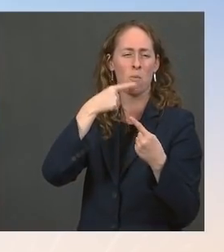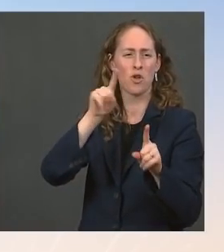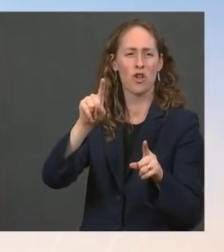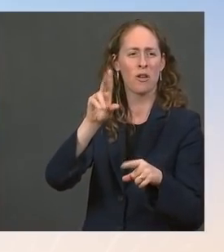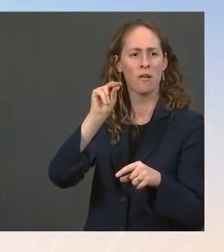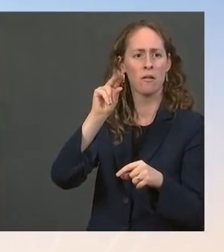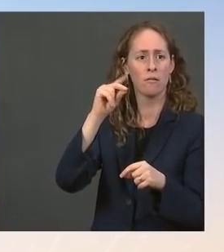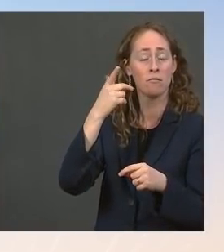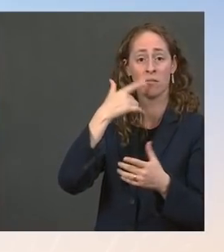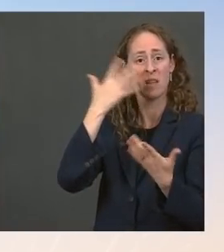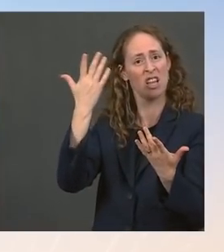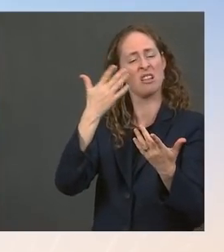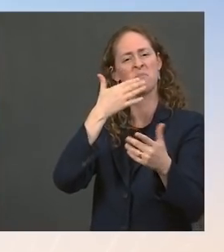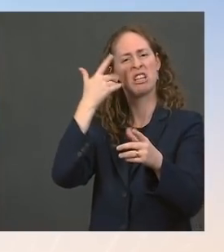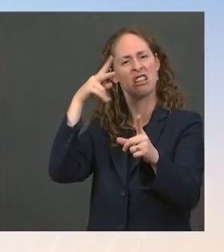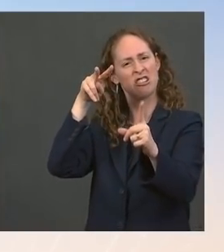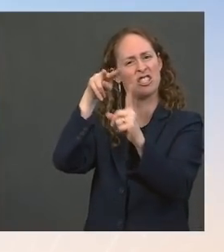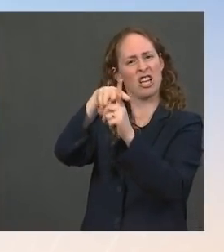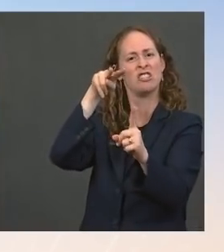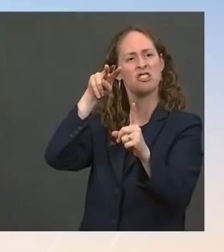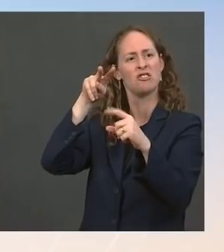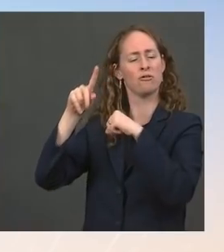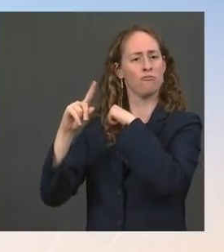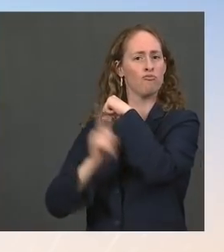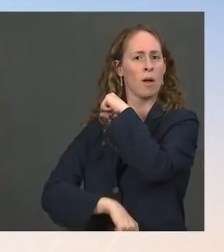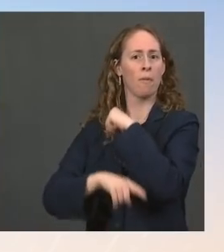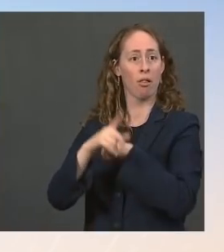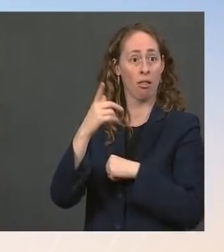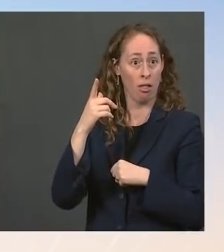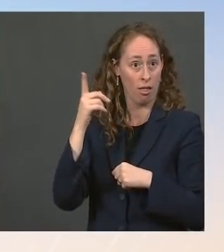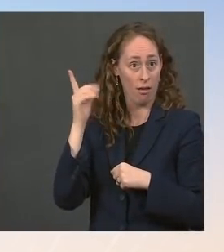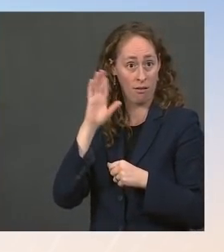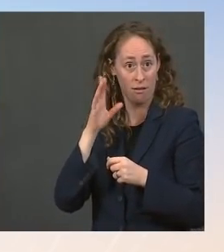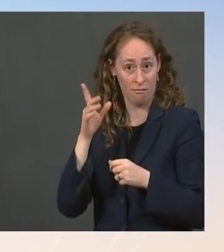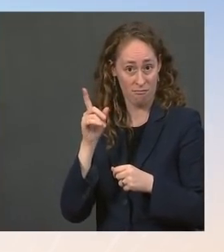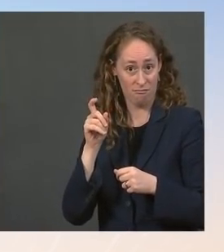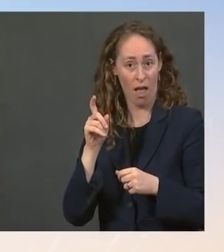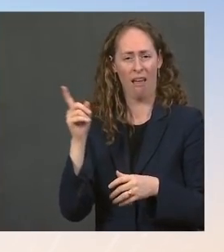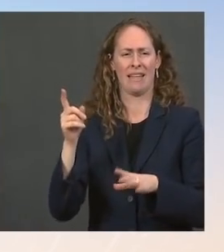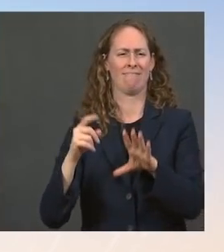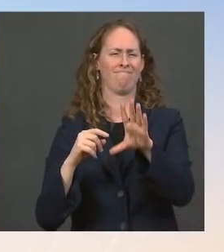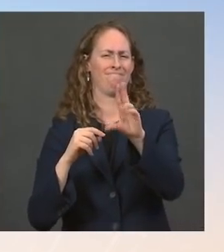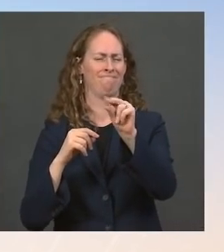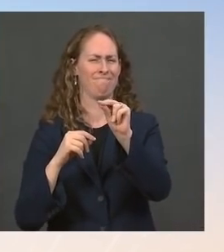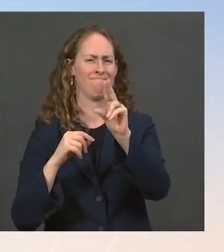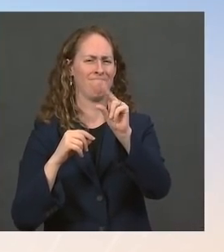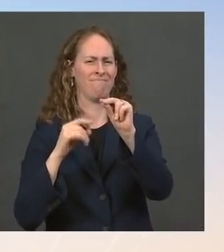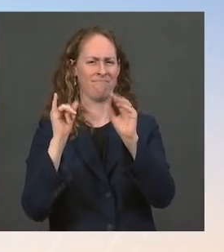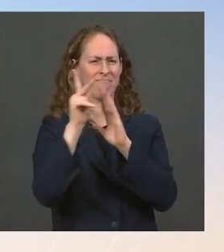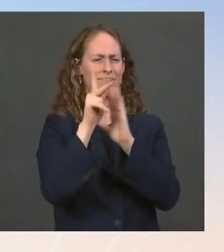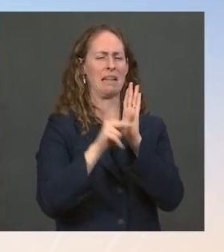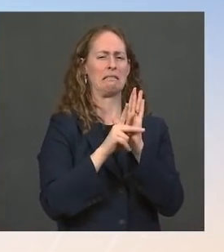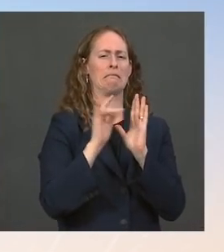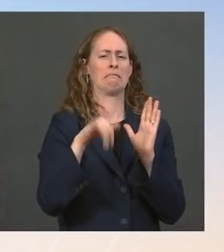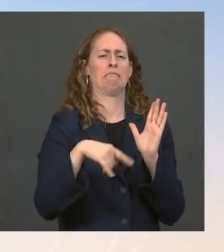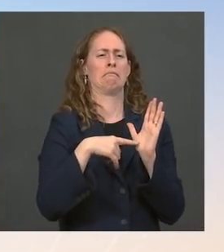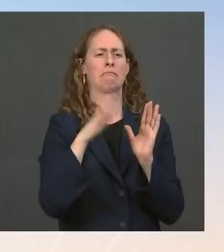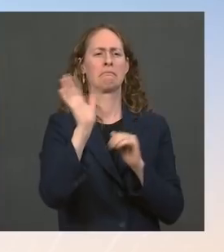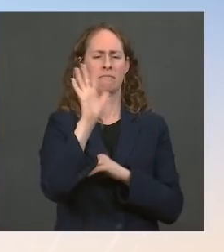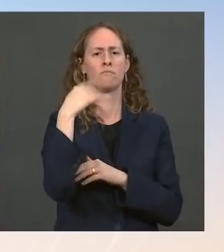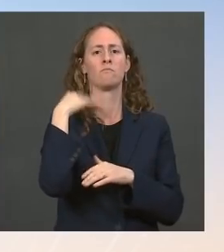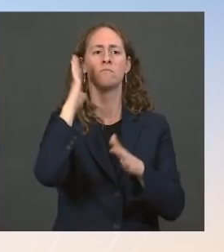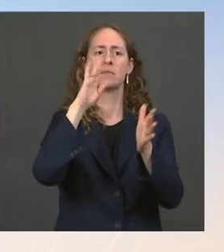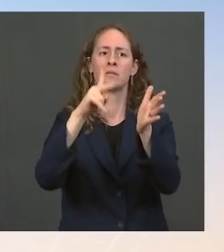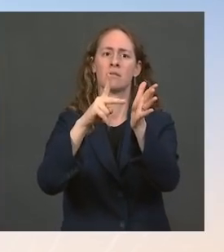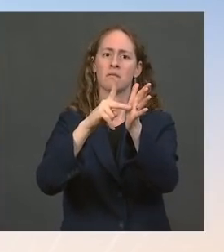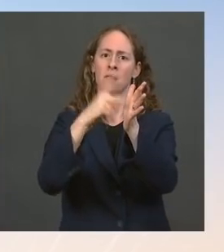charges. Would the administration support that? That's not a policy decision we made. We obviously just announced the doubling of fines last week, and we're